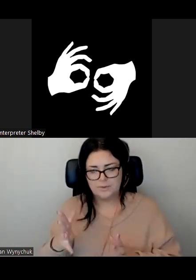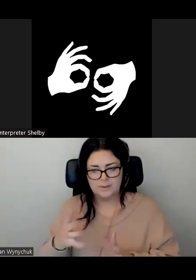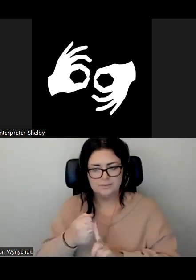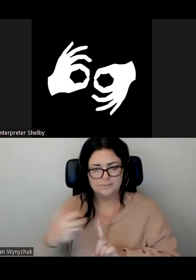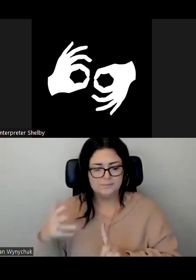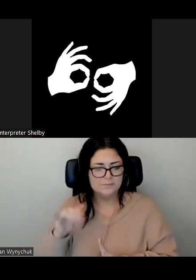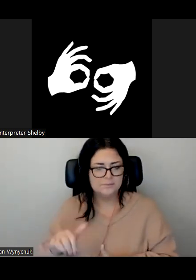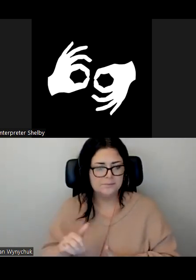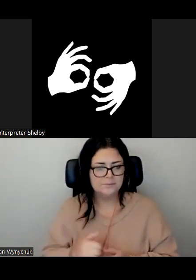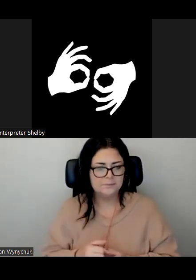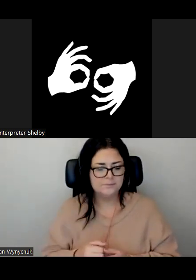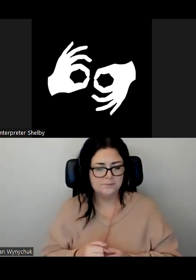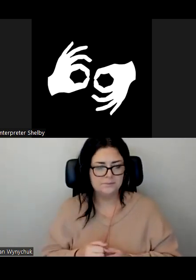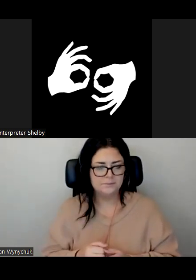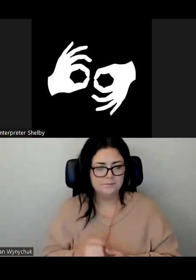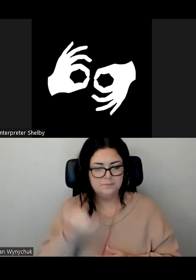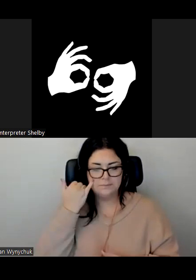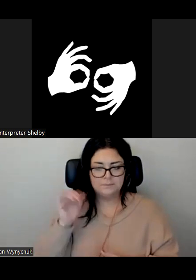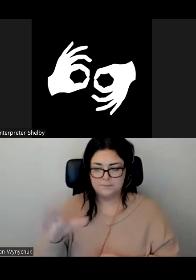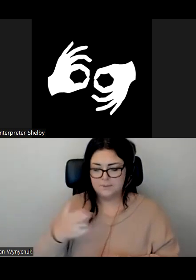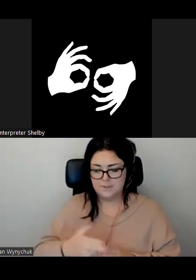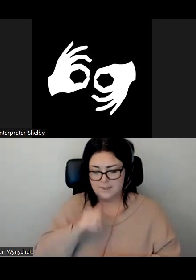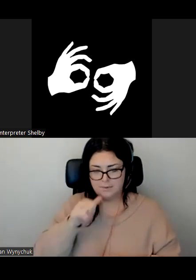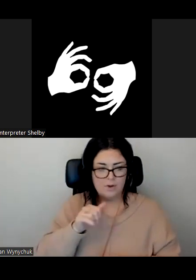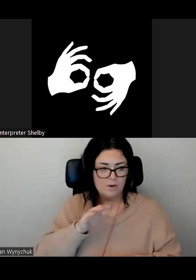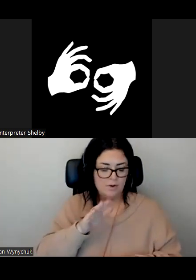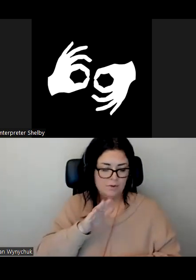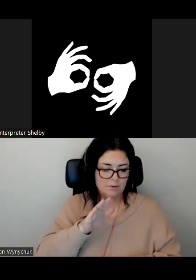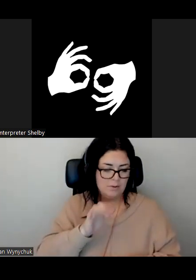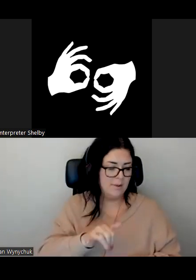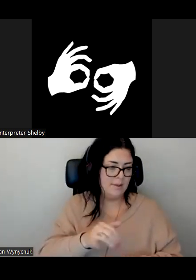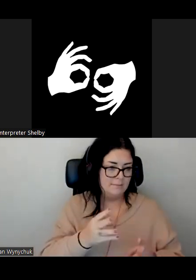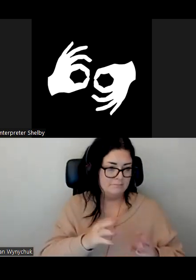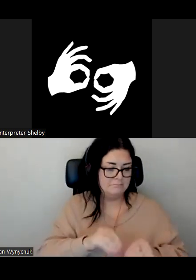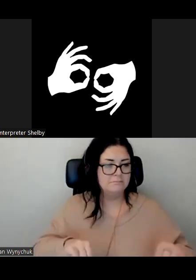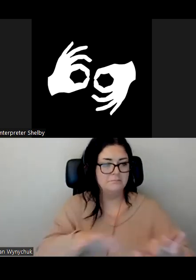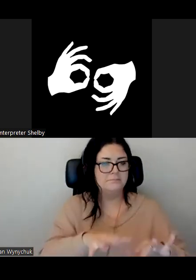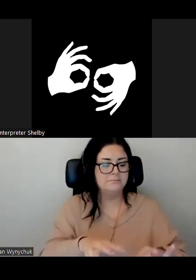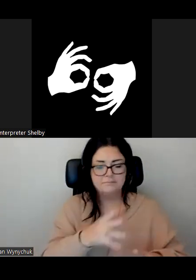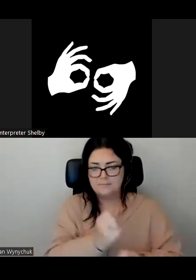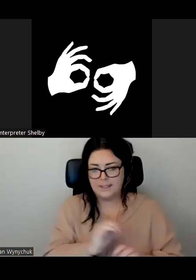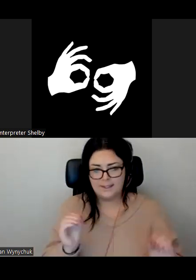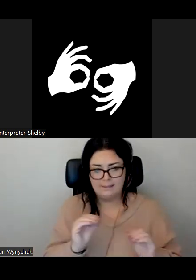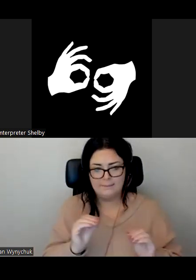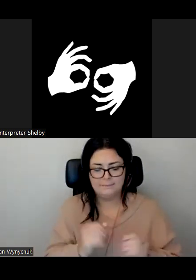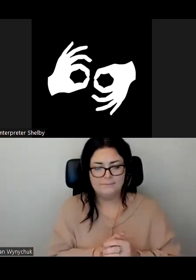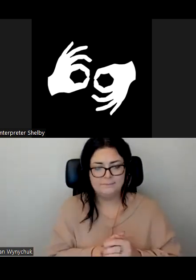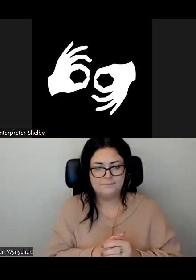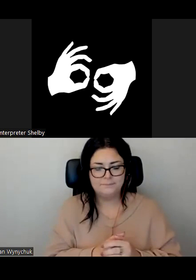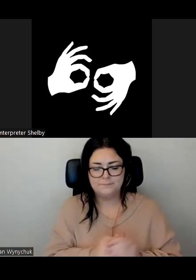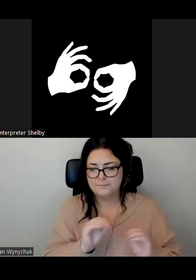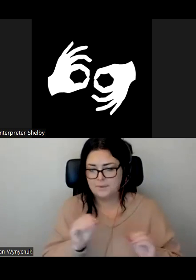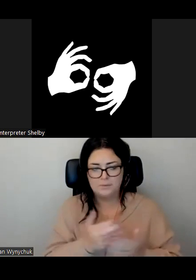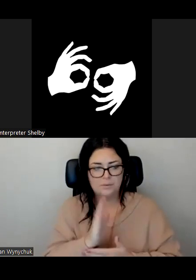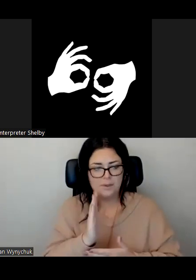this. If their name is not on the land, they don't get anything from that land. They don't have a right to